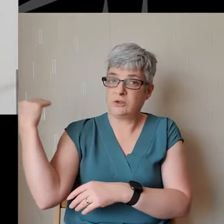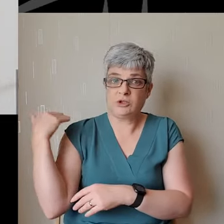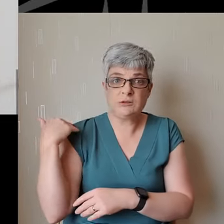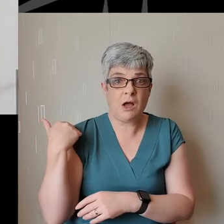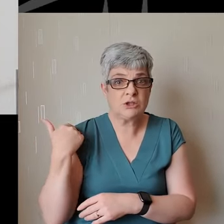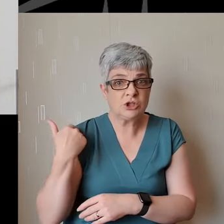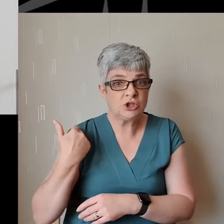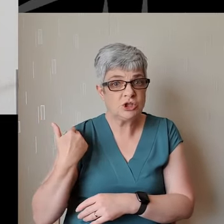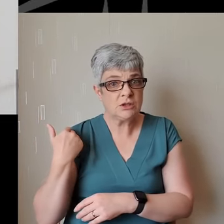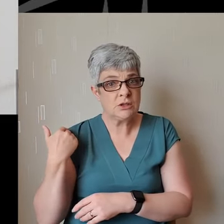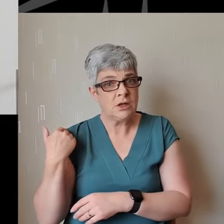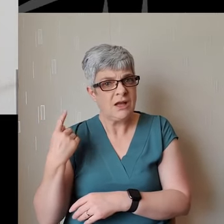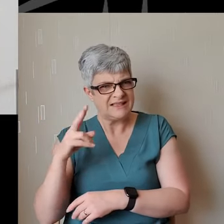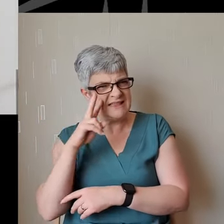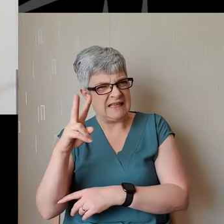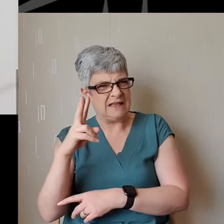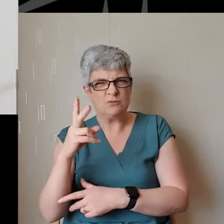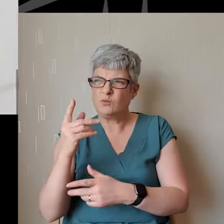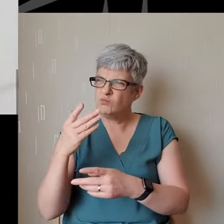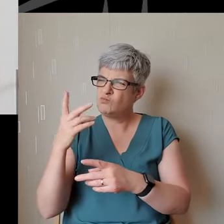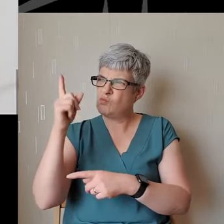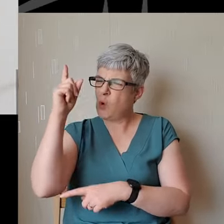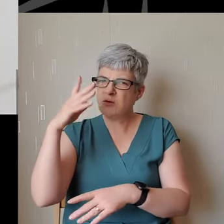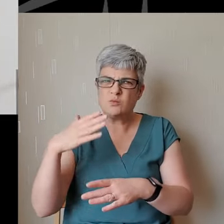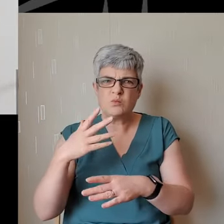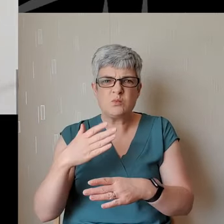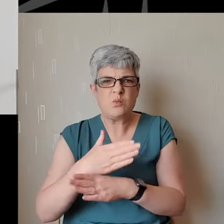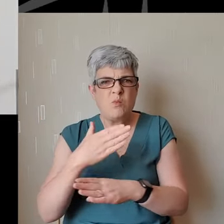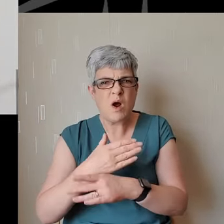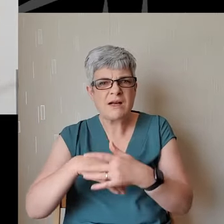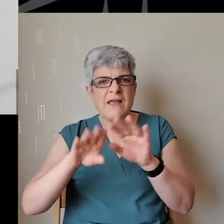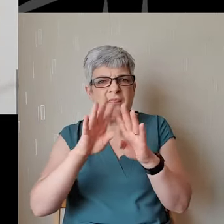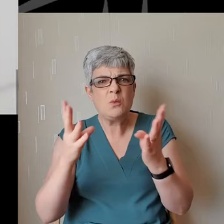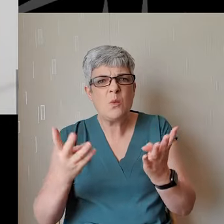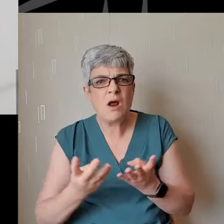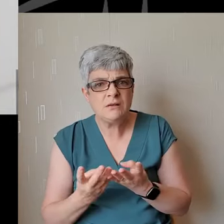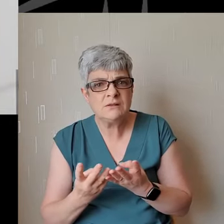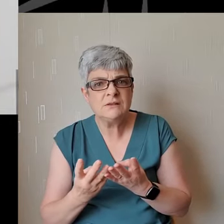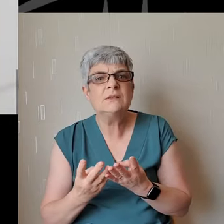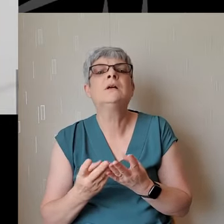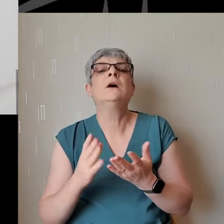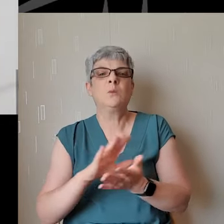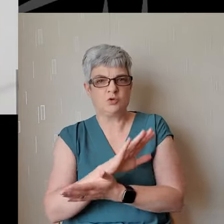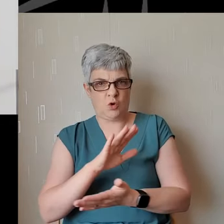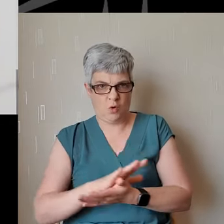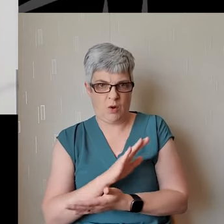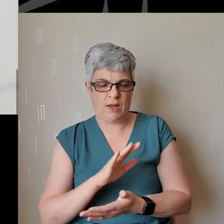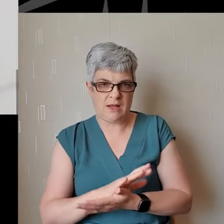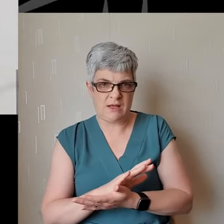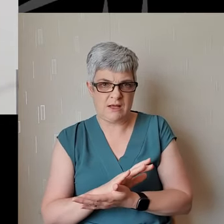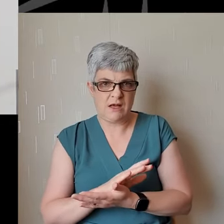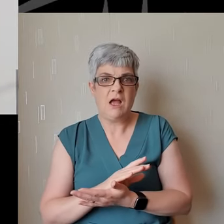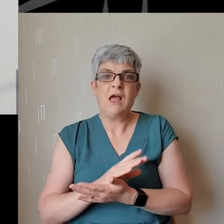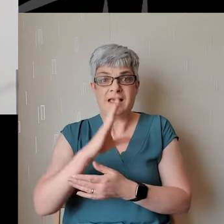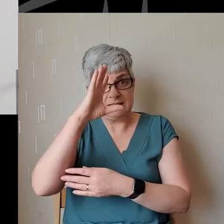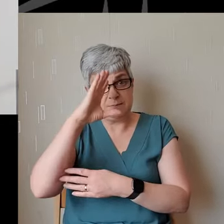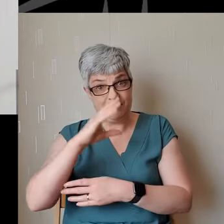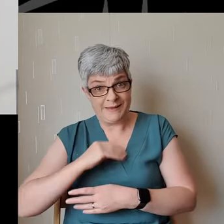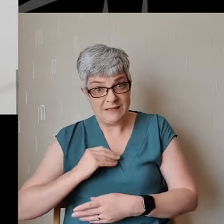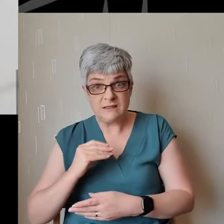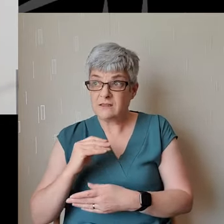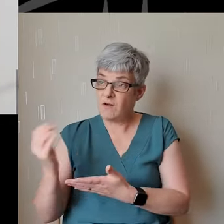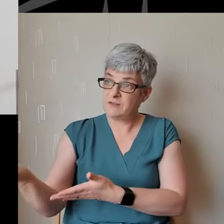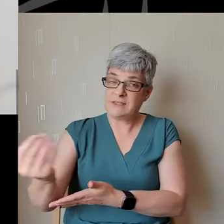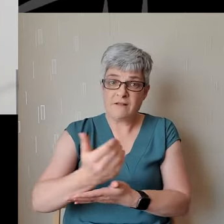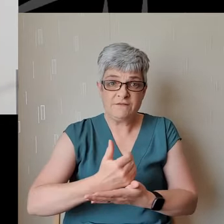readiness to see what God's doing in the world and commit ourselves to that, that joy comes. Joy comes from the experience of salvation,